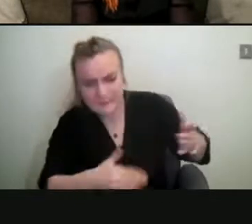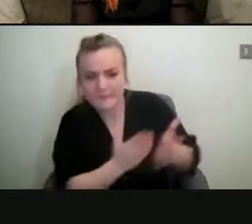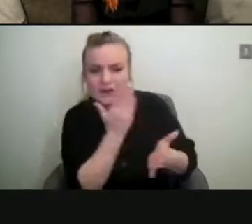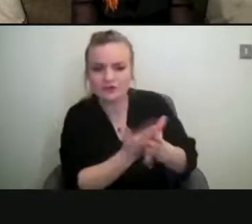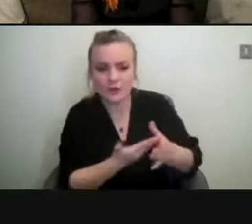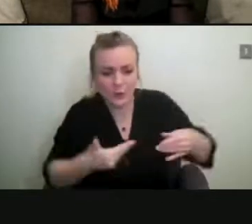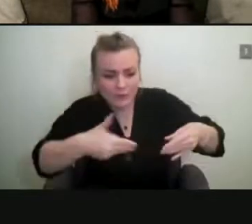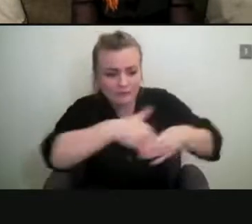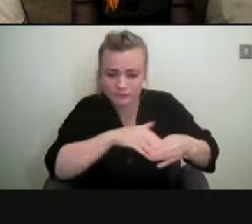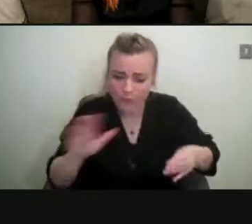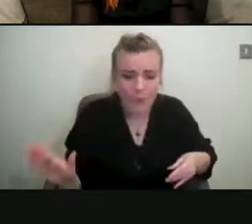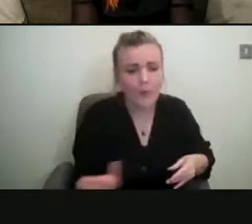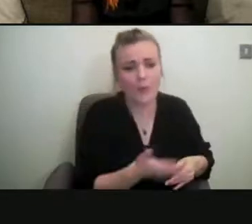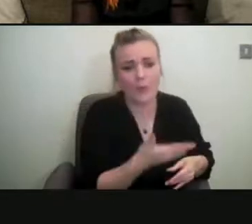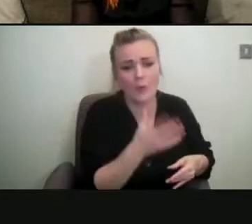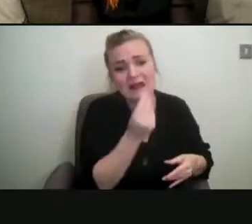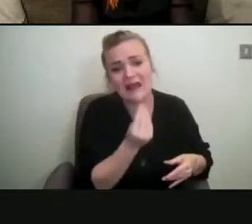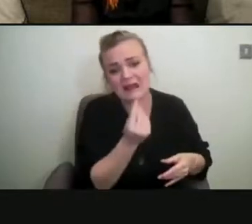of that.